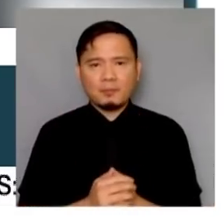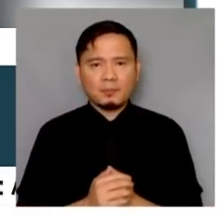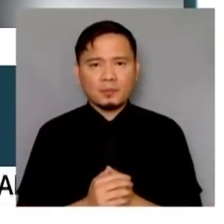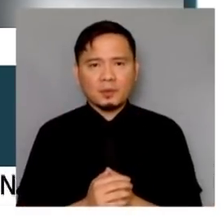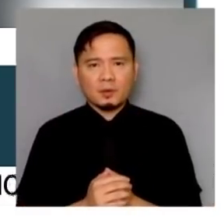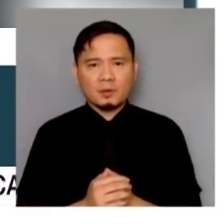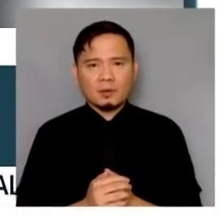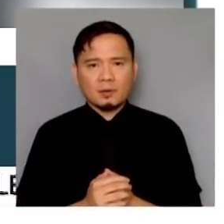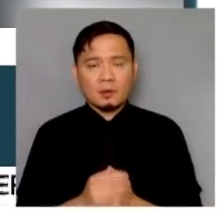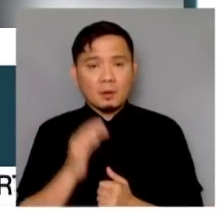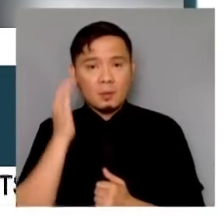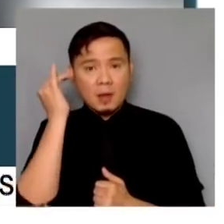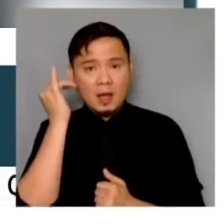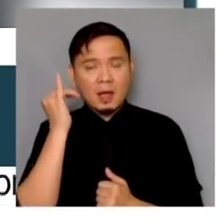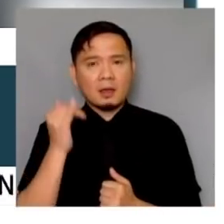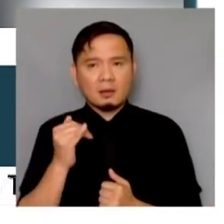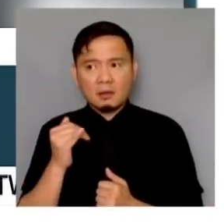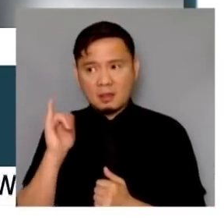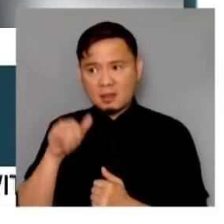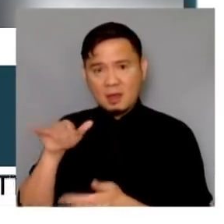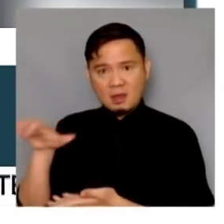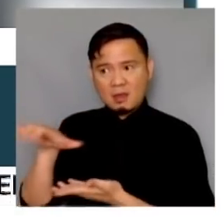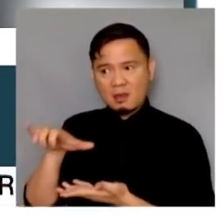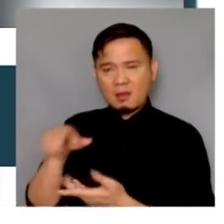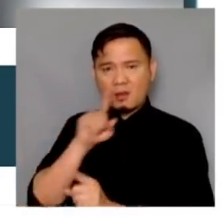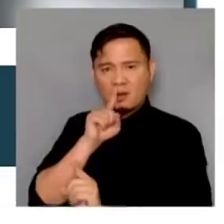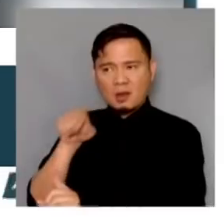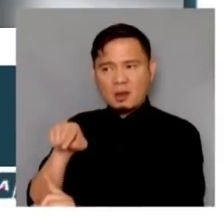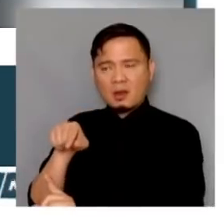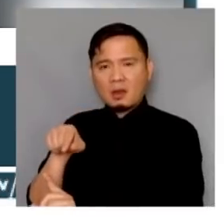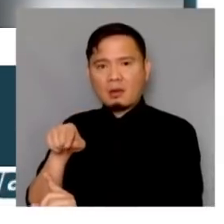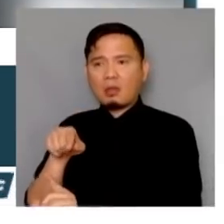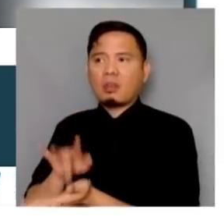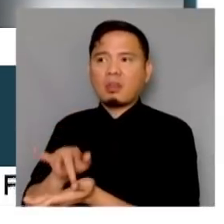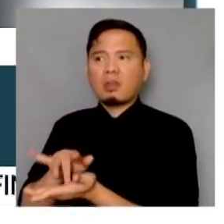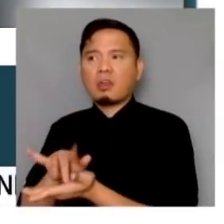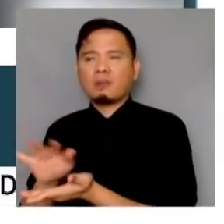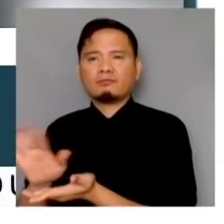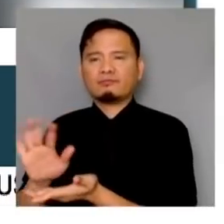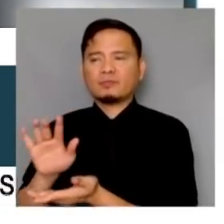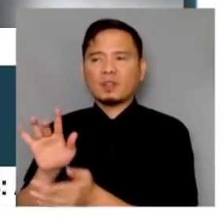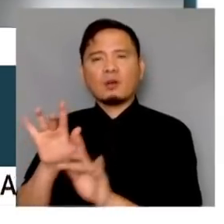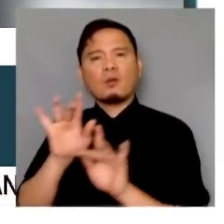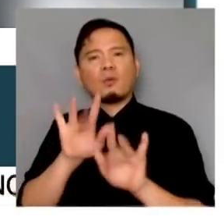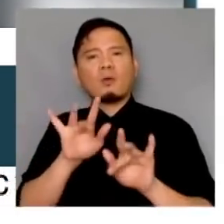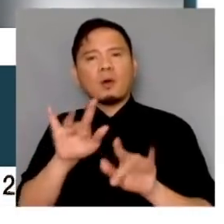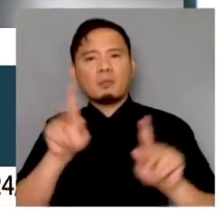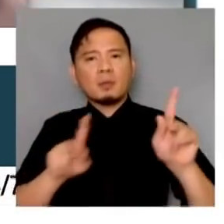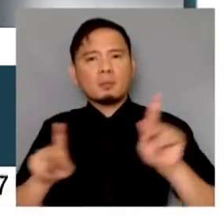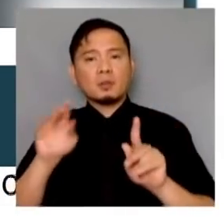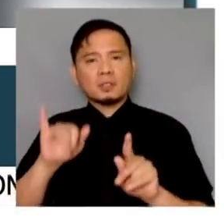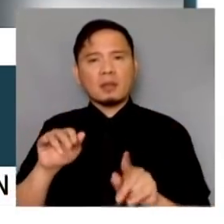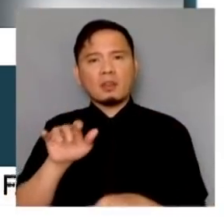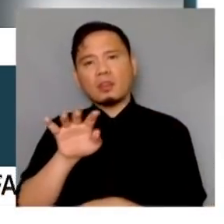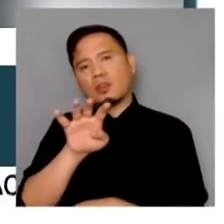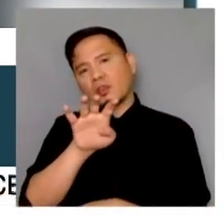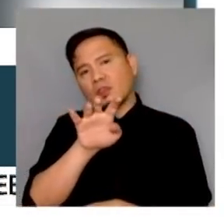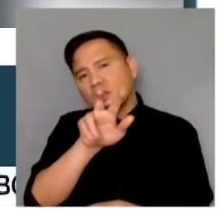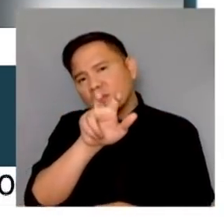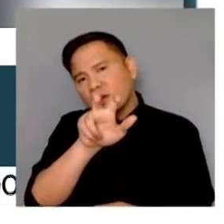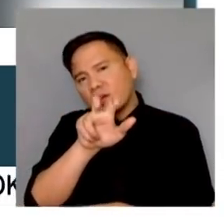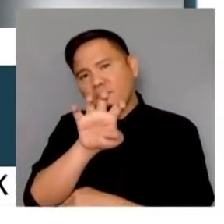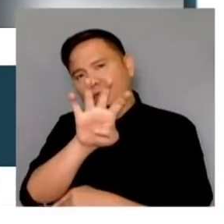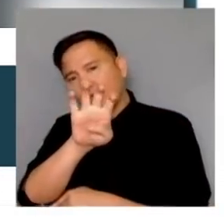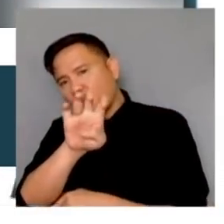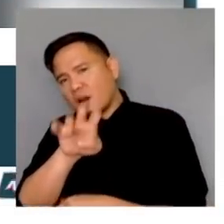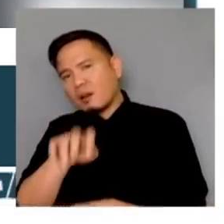doon na nanakaw lang po yun, nawawala lang po yun sa katiwalian. O di ba? So 300 to 400 billion, that